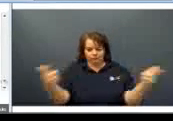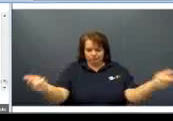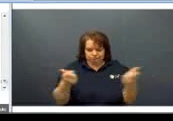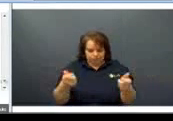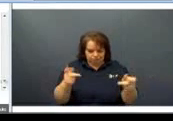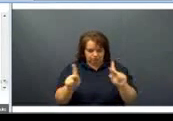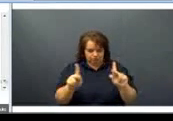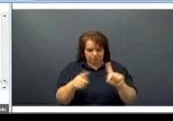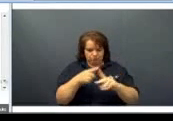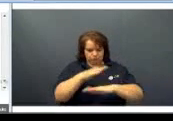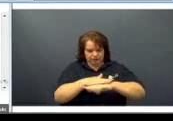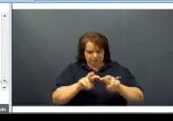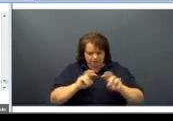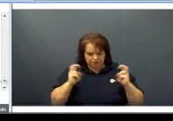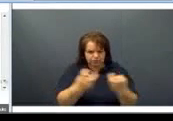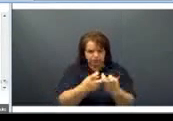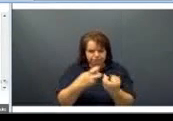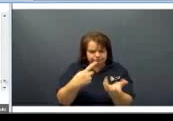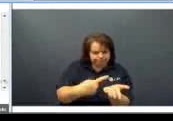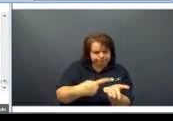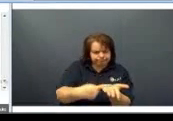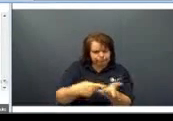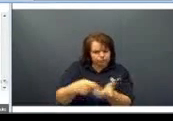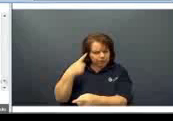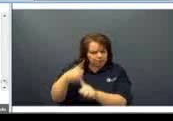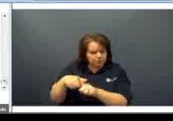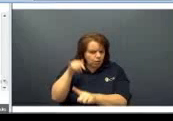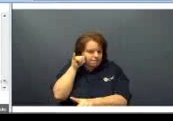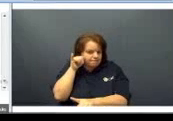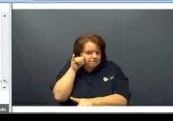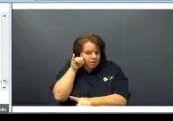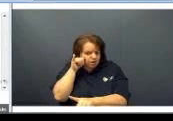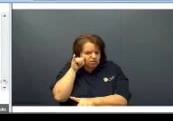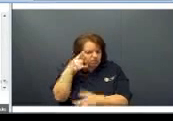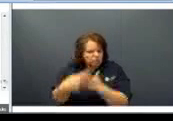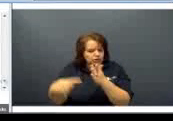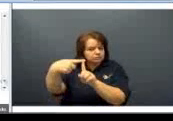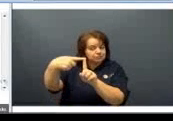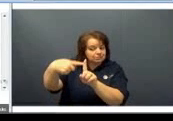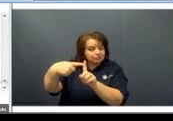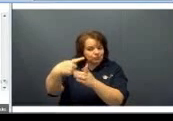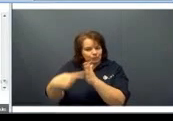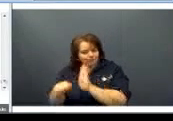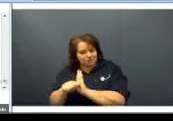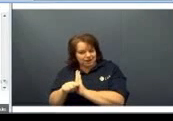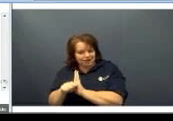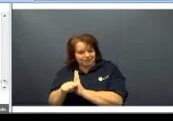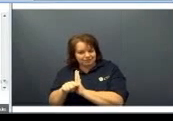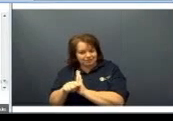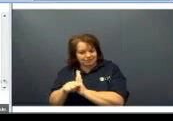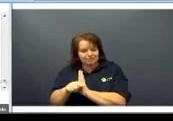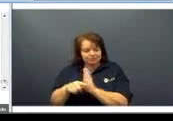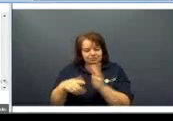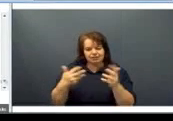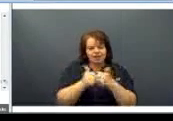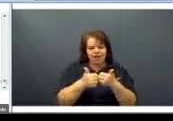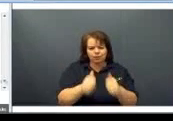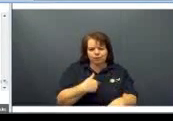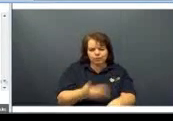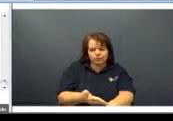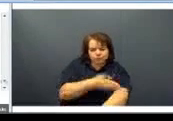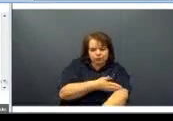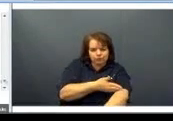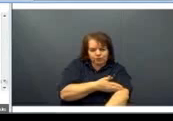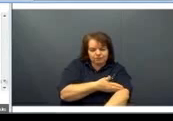very important that we bring those folks to the table to say, well, what do you think about the iPhone? What's bad about it? Right? What's good about